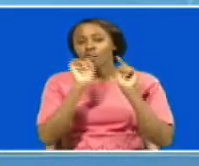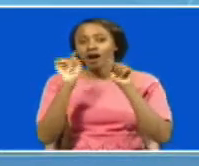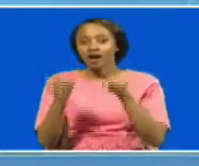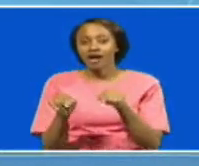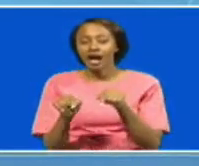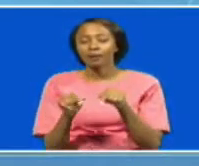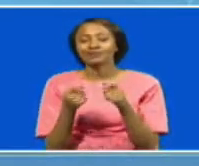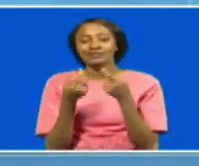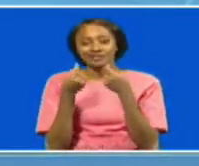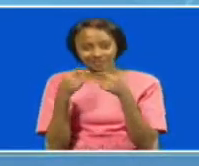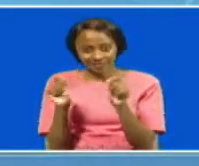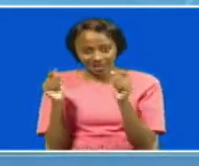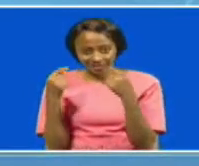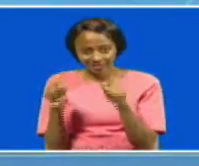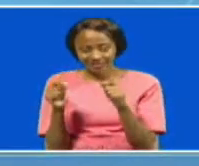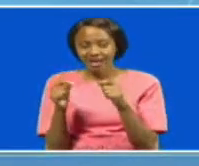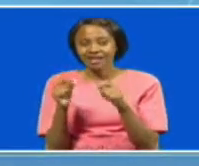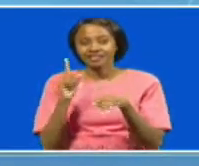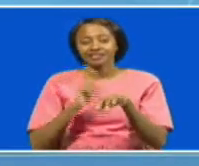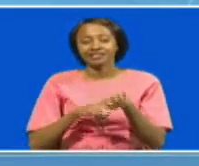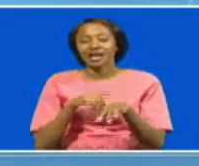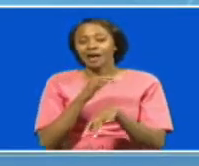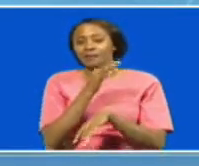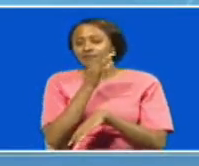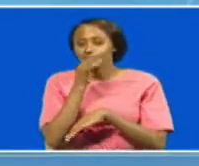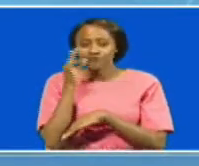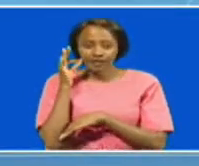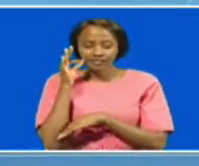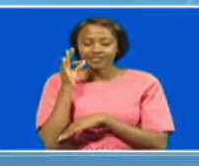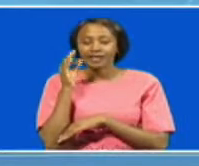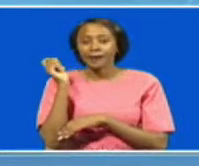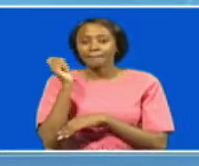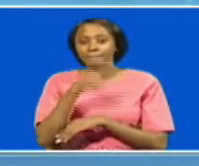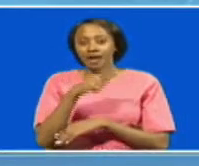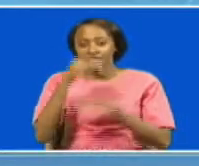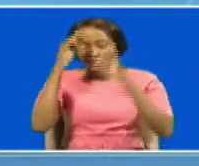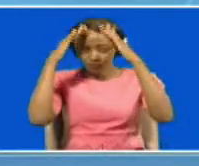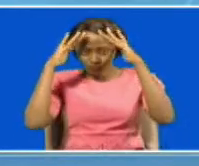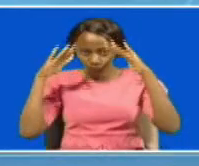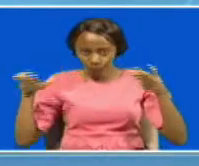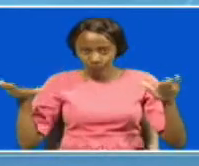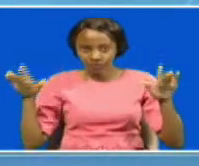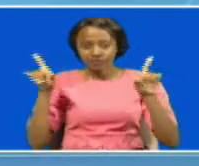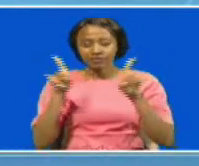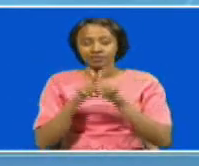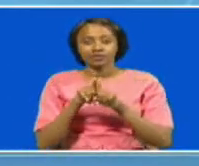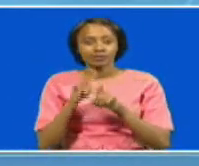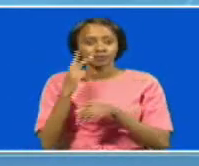stepping up in the spirit of the holy month of Ramadan. Hamza Yusuf reports from Garissa.